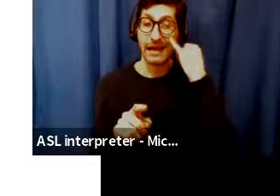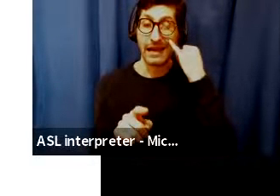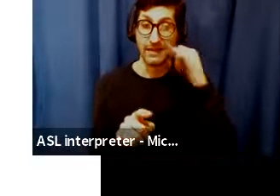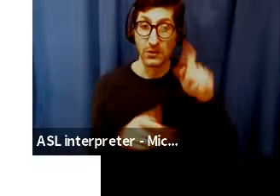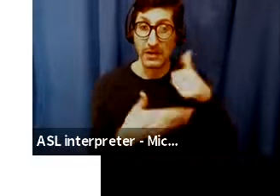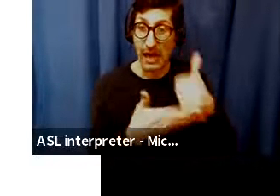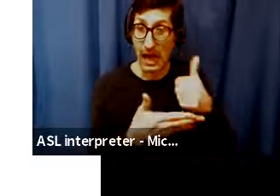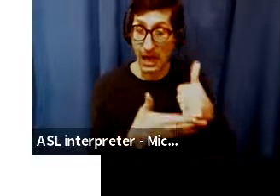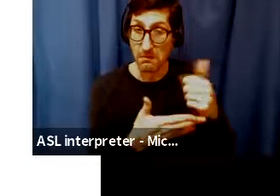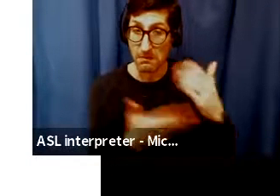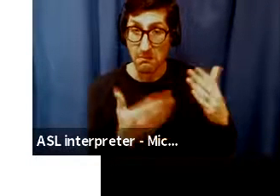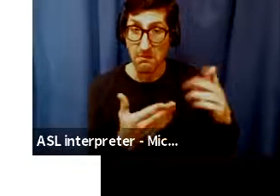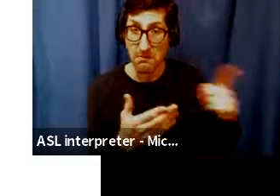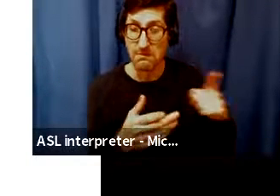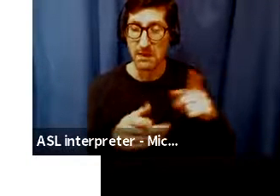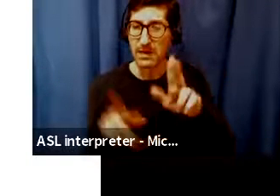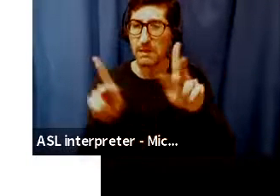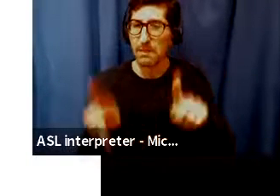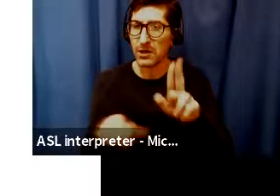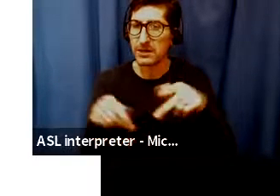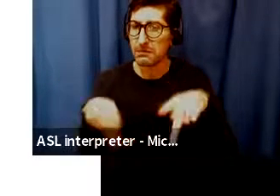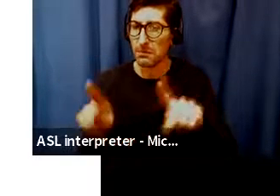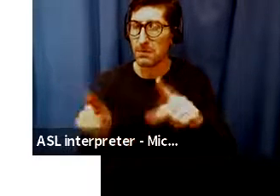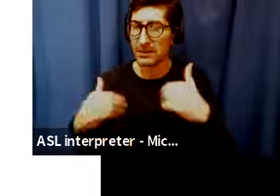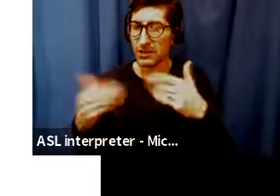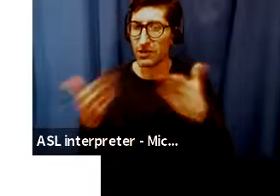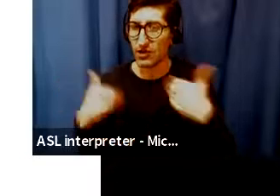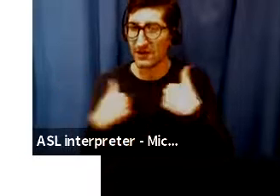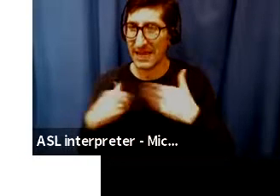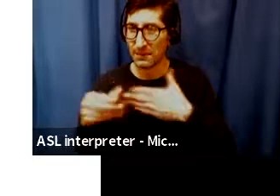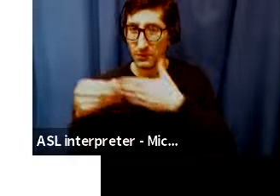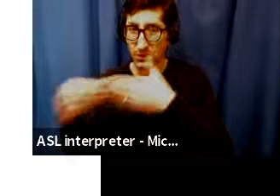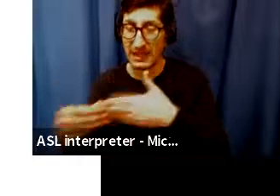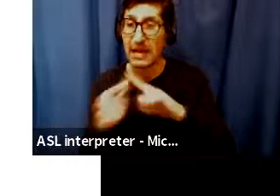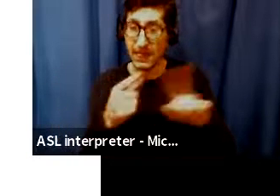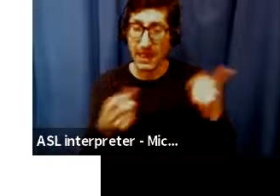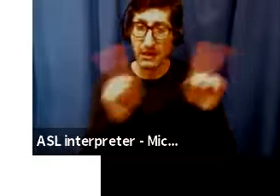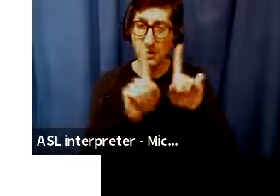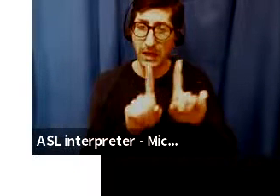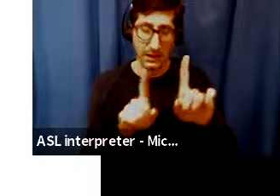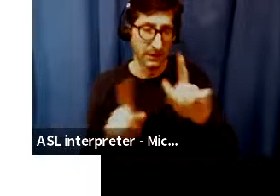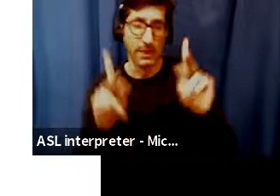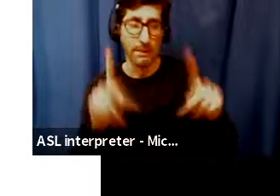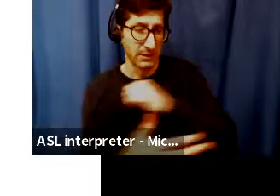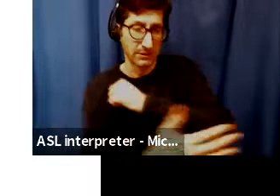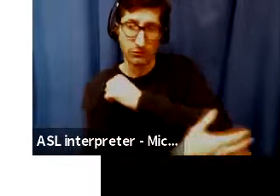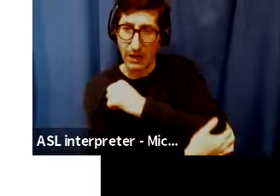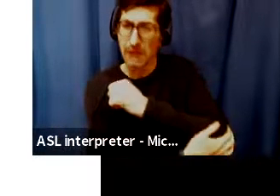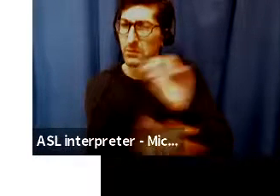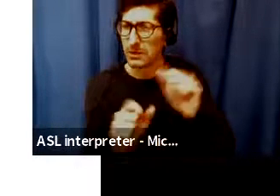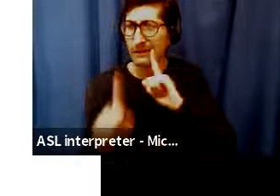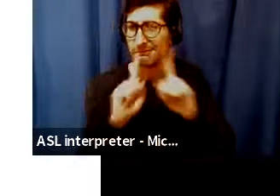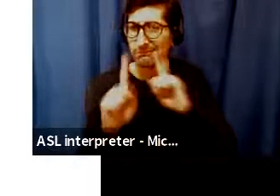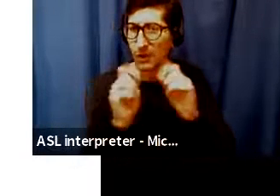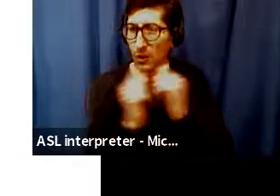walk at your normal pace. You can even have a conversation with the person. The